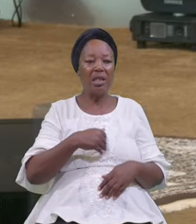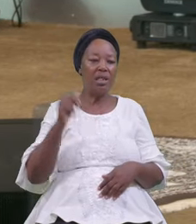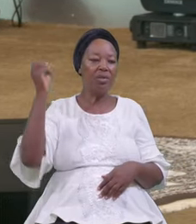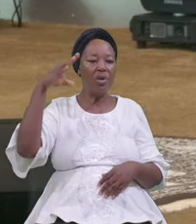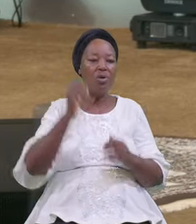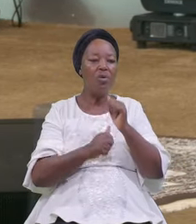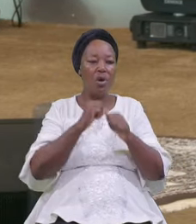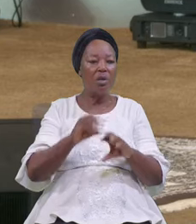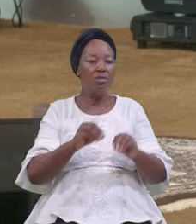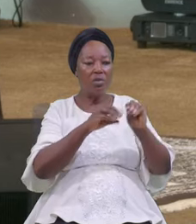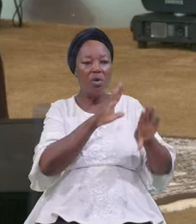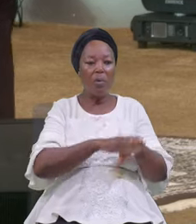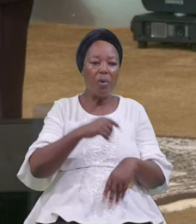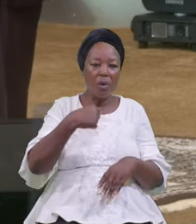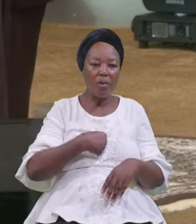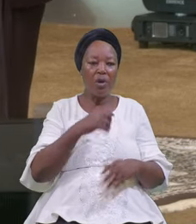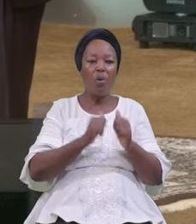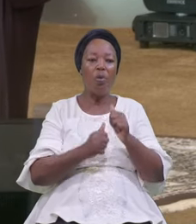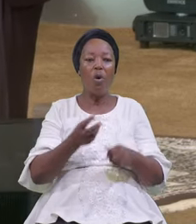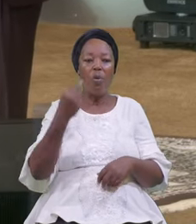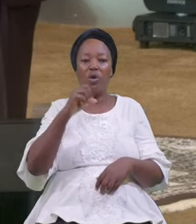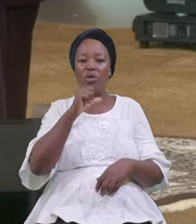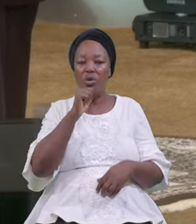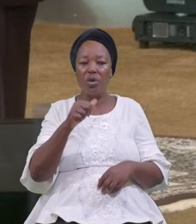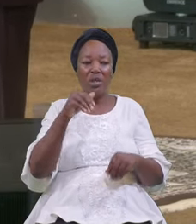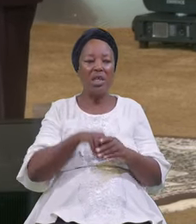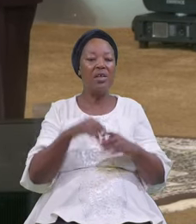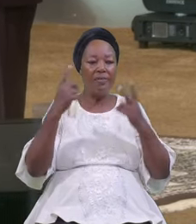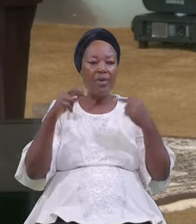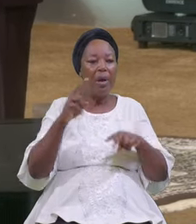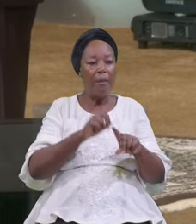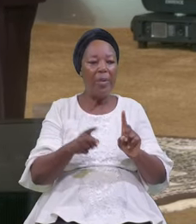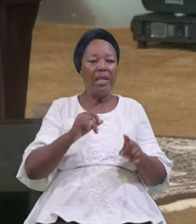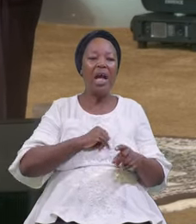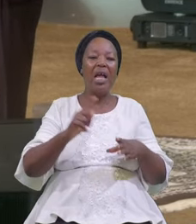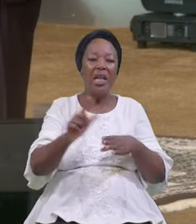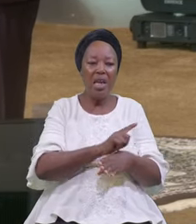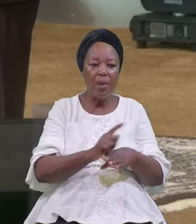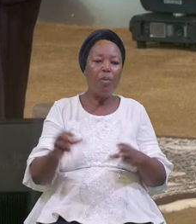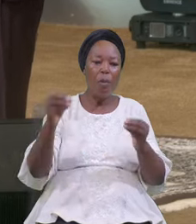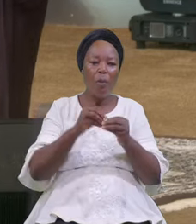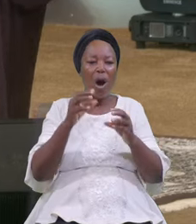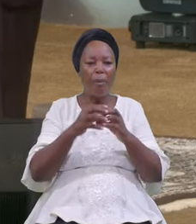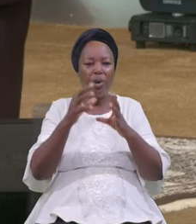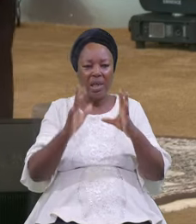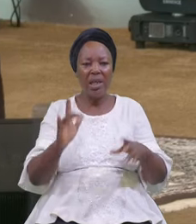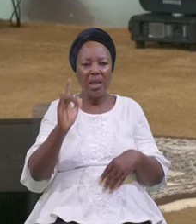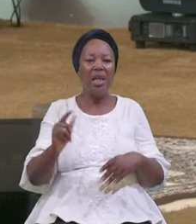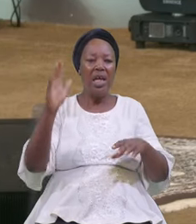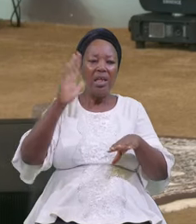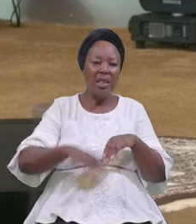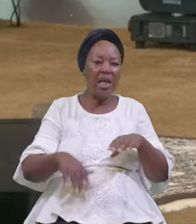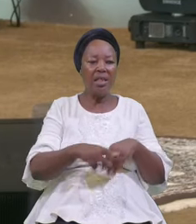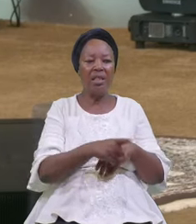bestowed upon me was not in vain, but I labored more abundantly than